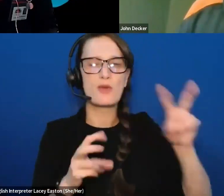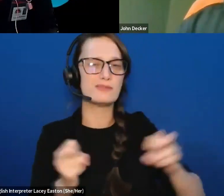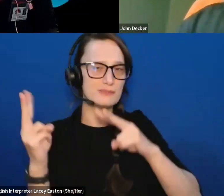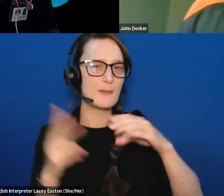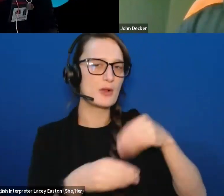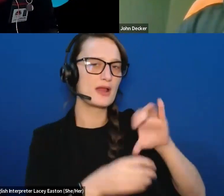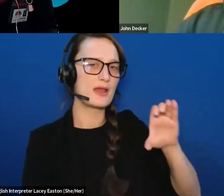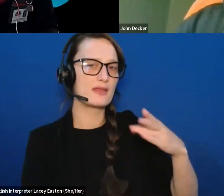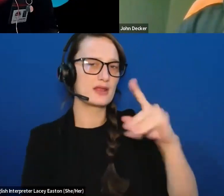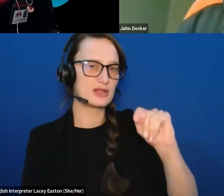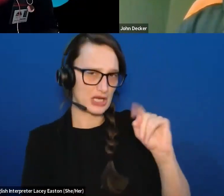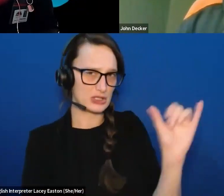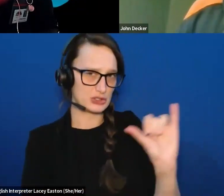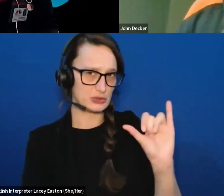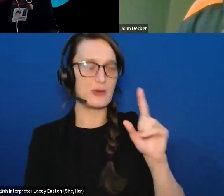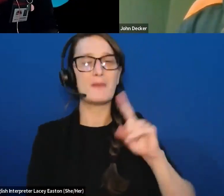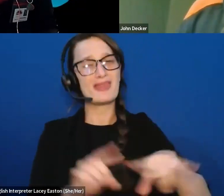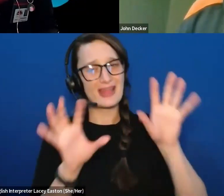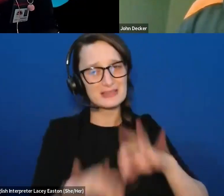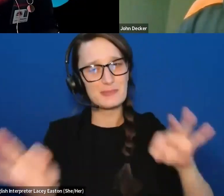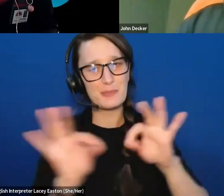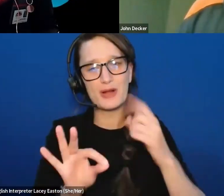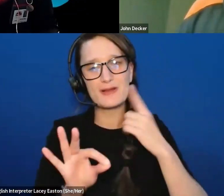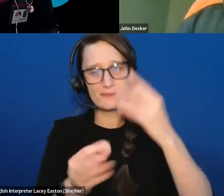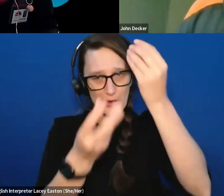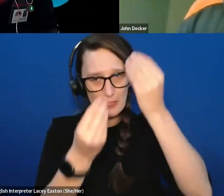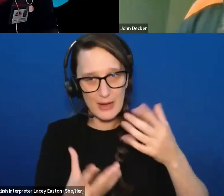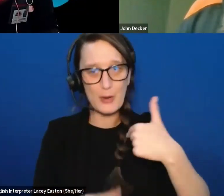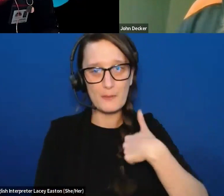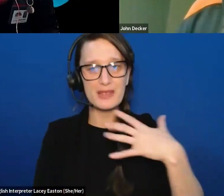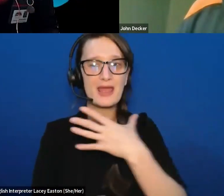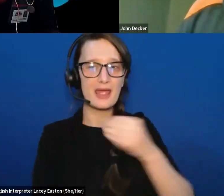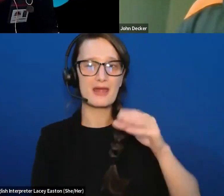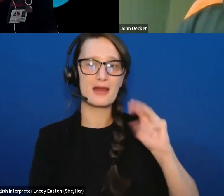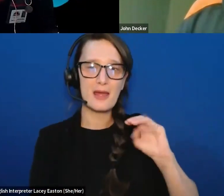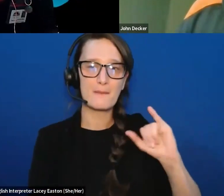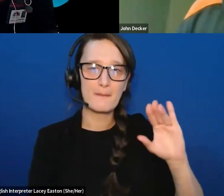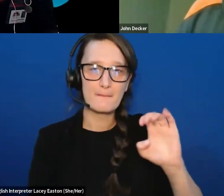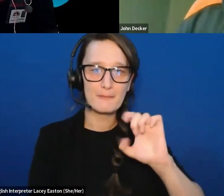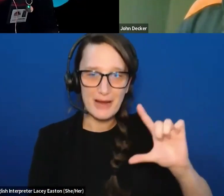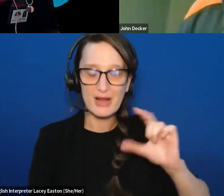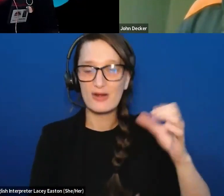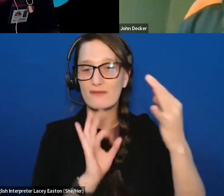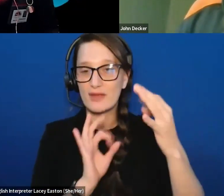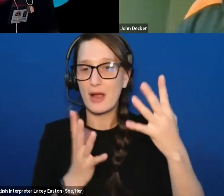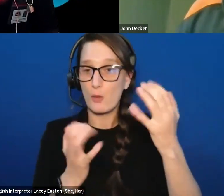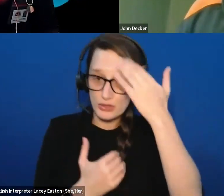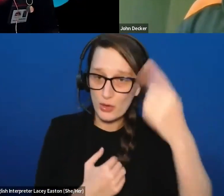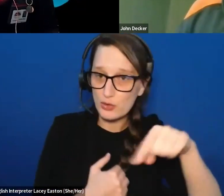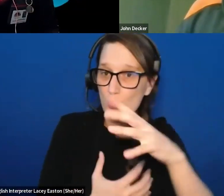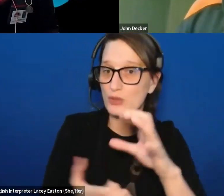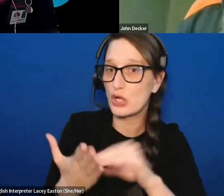and Michael feedback. We need to know what you want to learn about. And I have 10 people out of